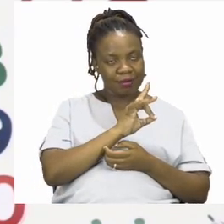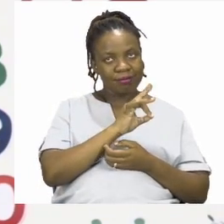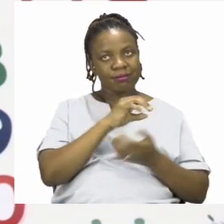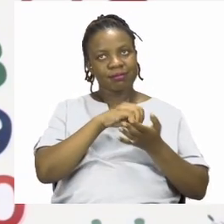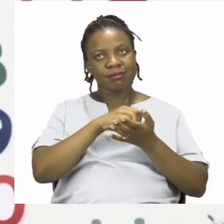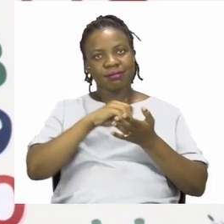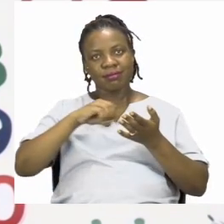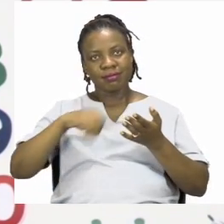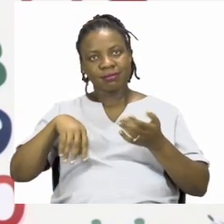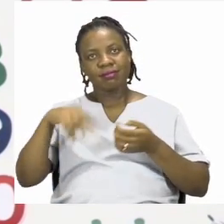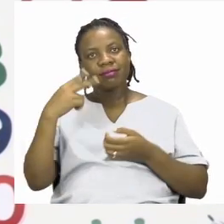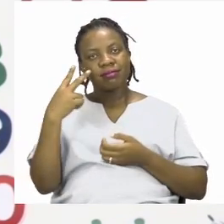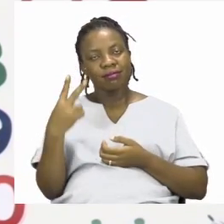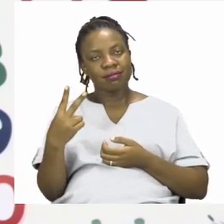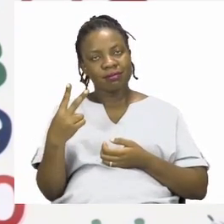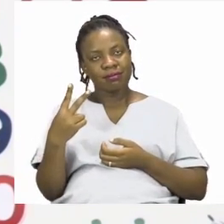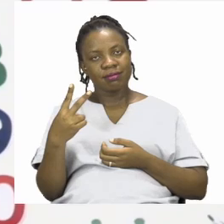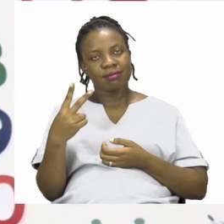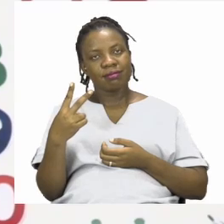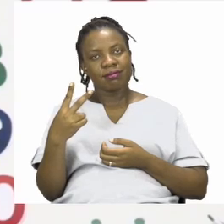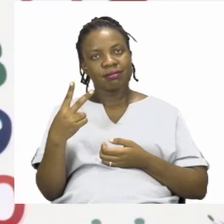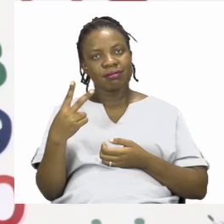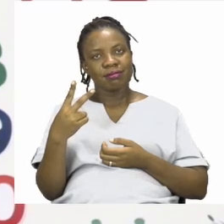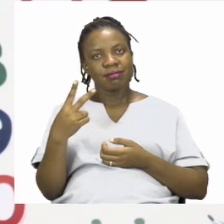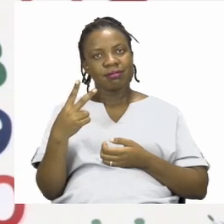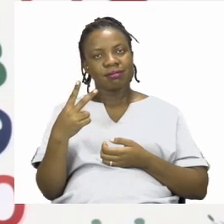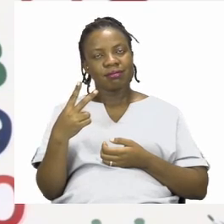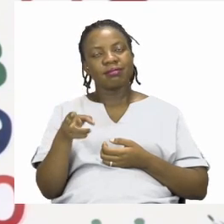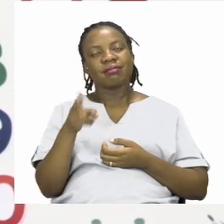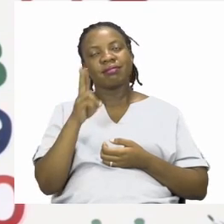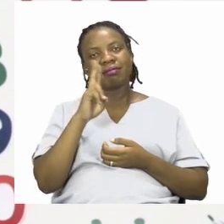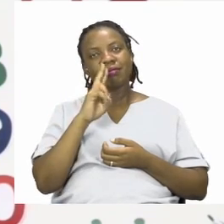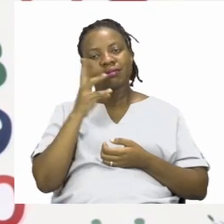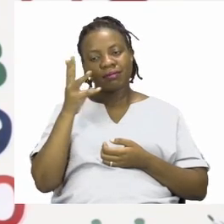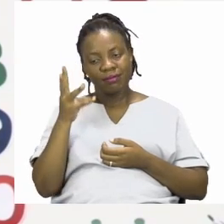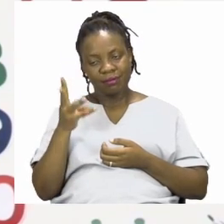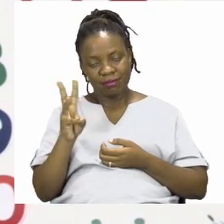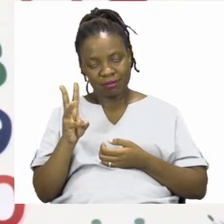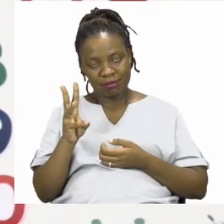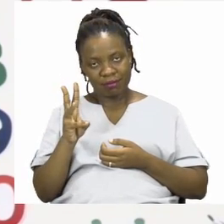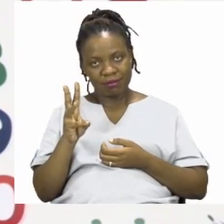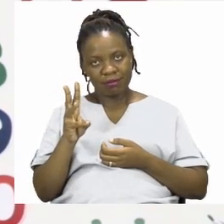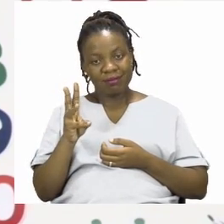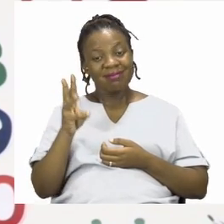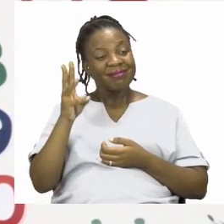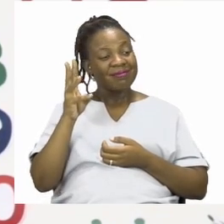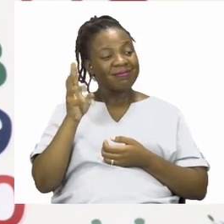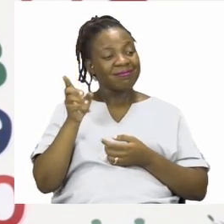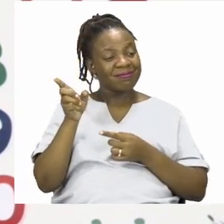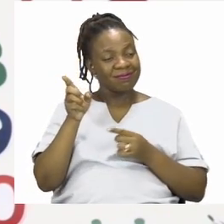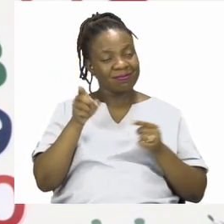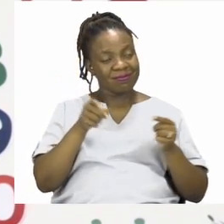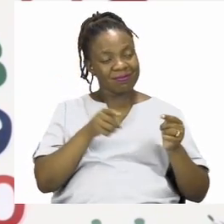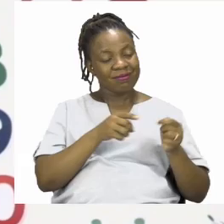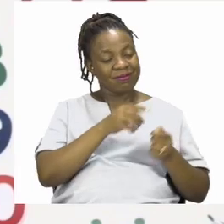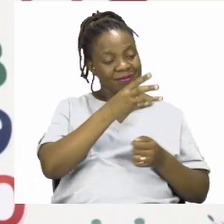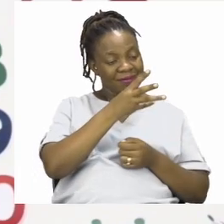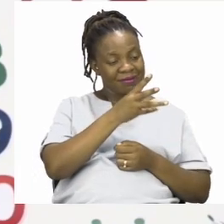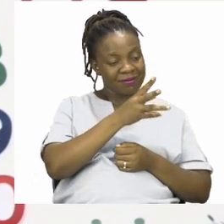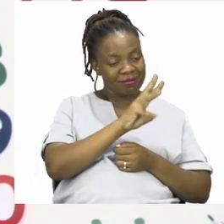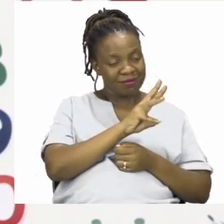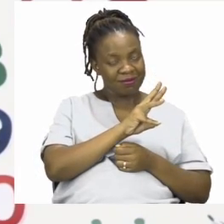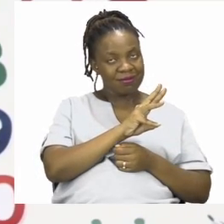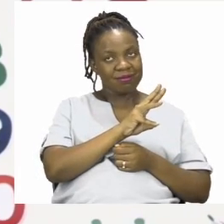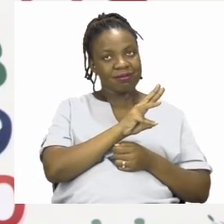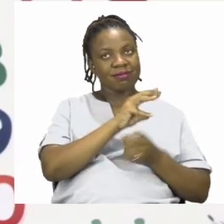8 minus 2 again. And that gives us 6. Then we